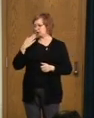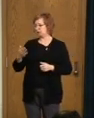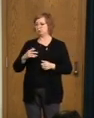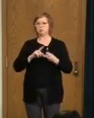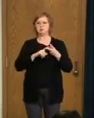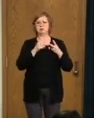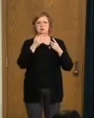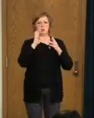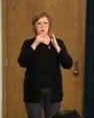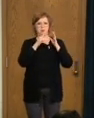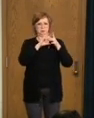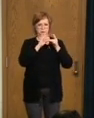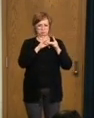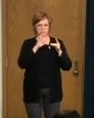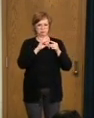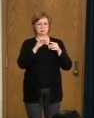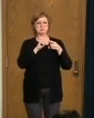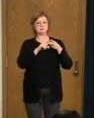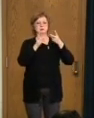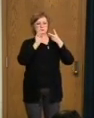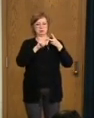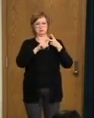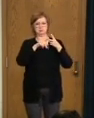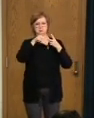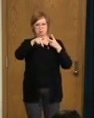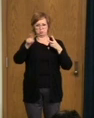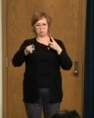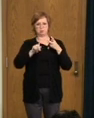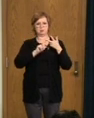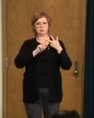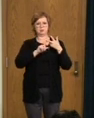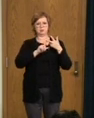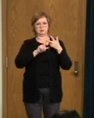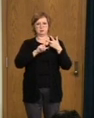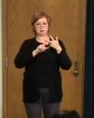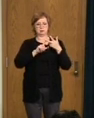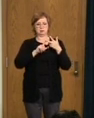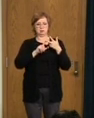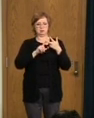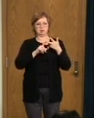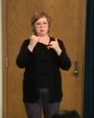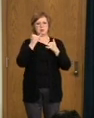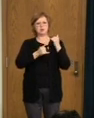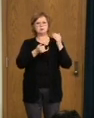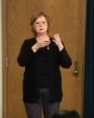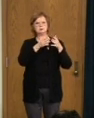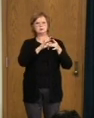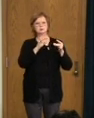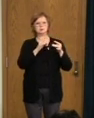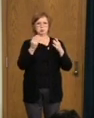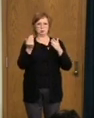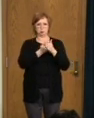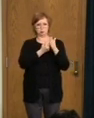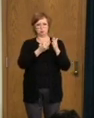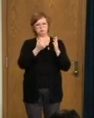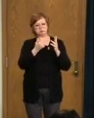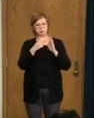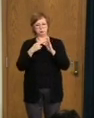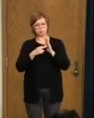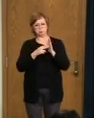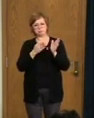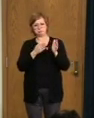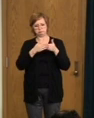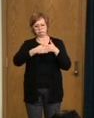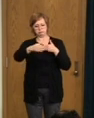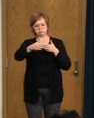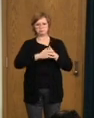few slides and update on the epidemiology and modeling, and then close off with some of the new measures. So, as